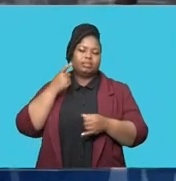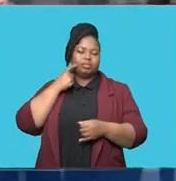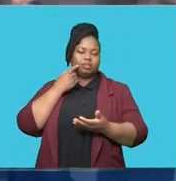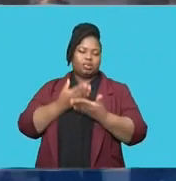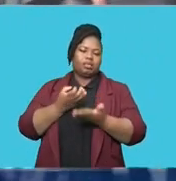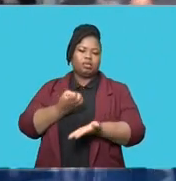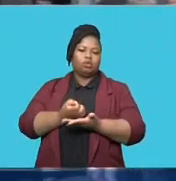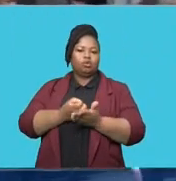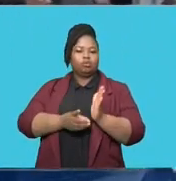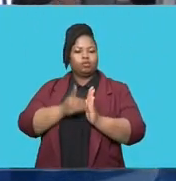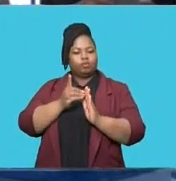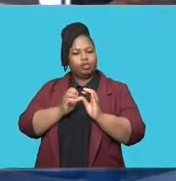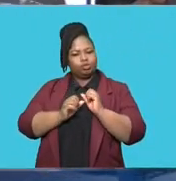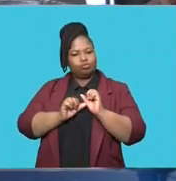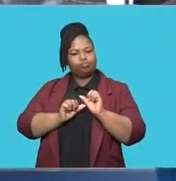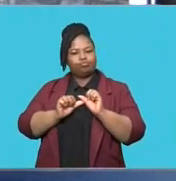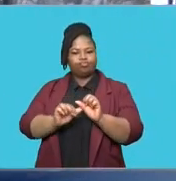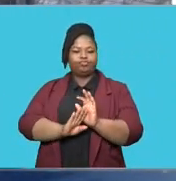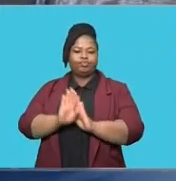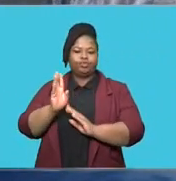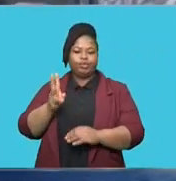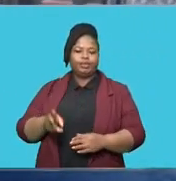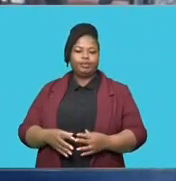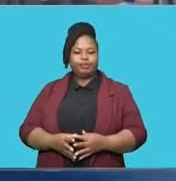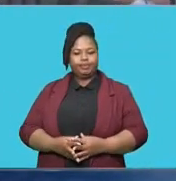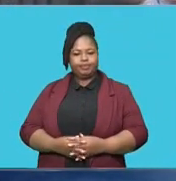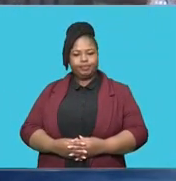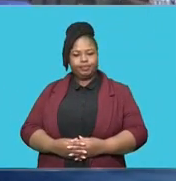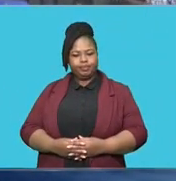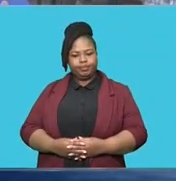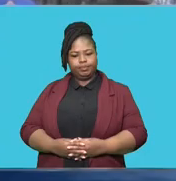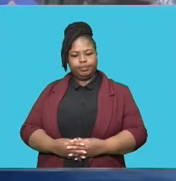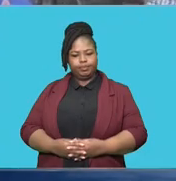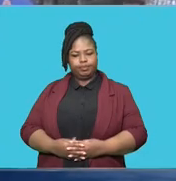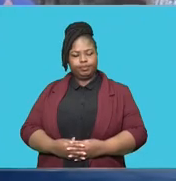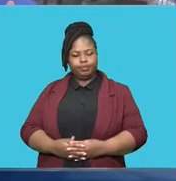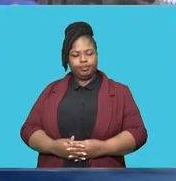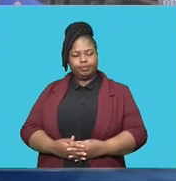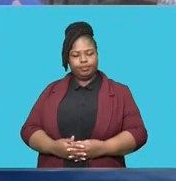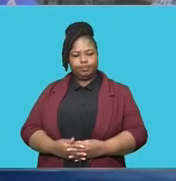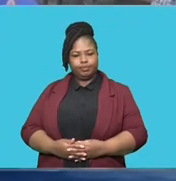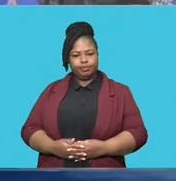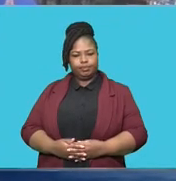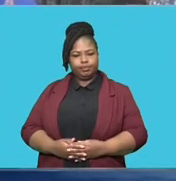tswa moketa ho tsoswa o itekang. Ditabeng tsa Soweto TV ke Manini Morolo ke le Orlando West.